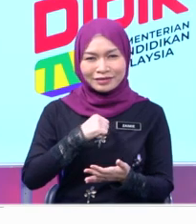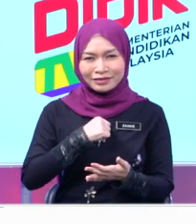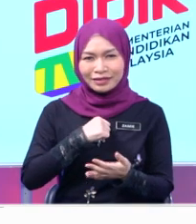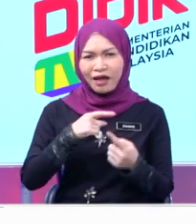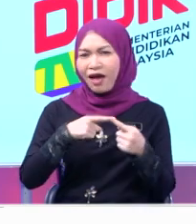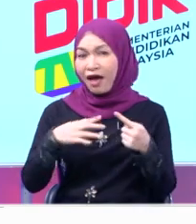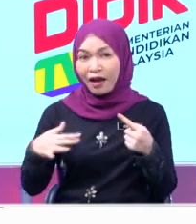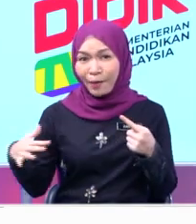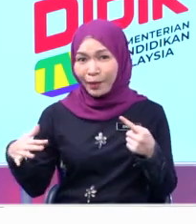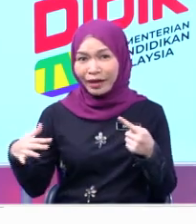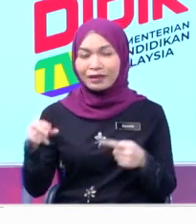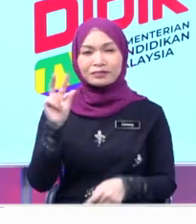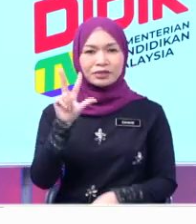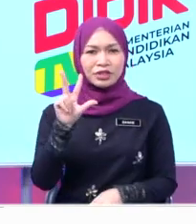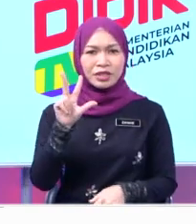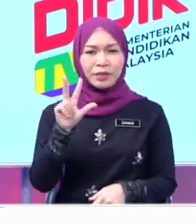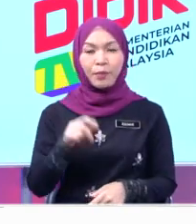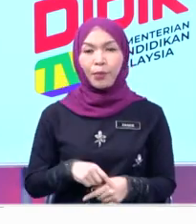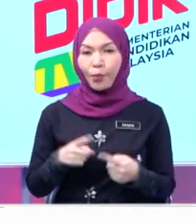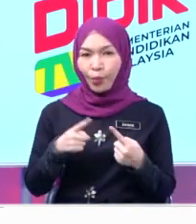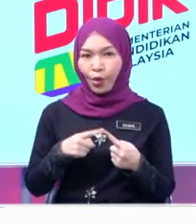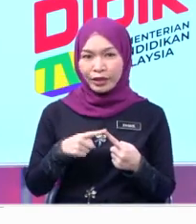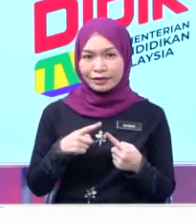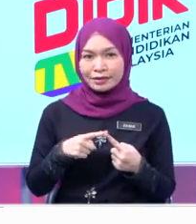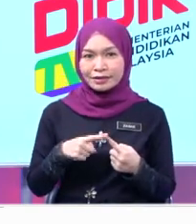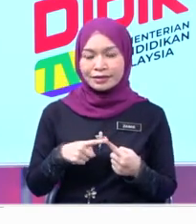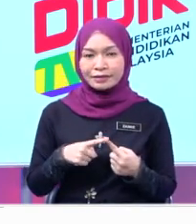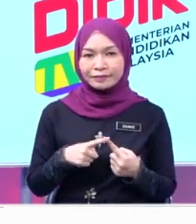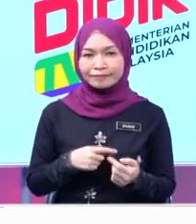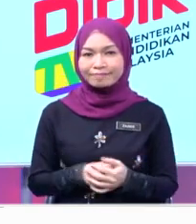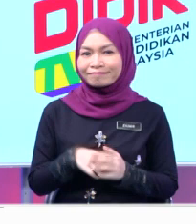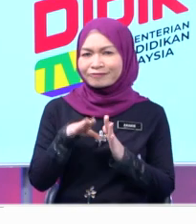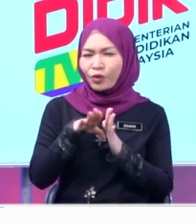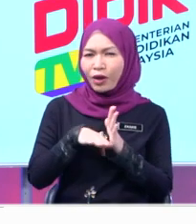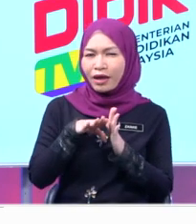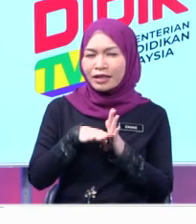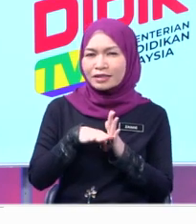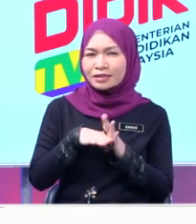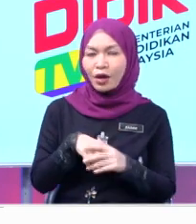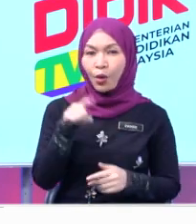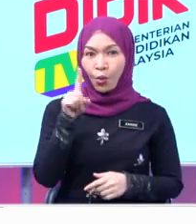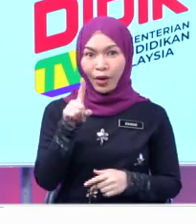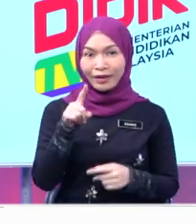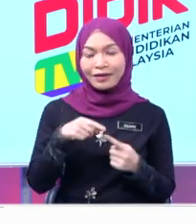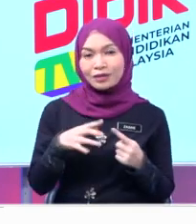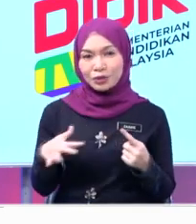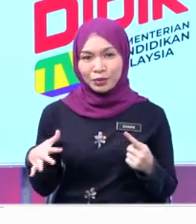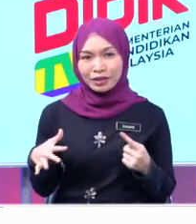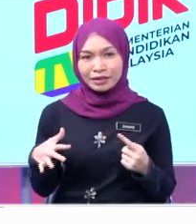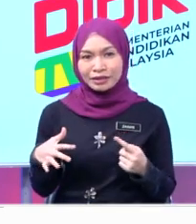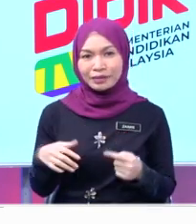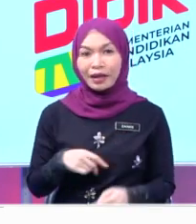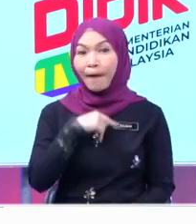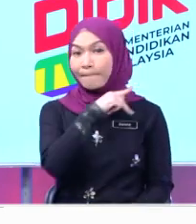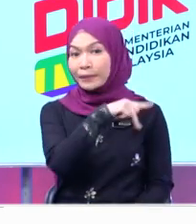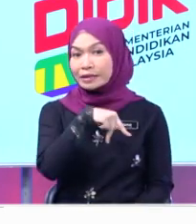3 points, at least one elaboration with examples, personal opinions, and